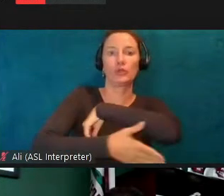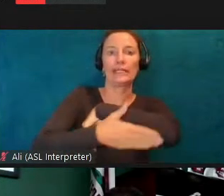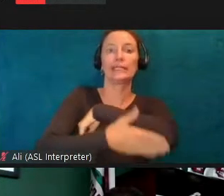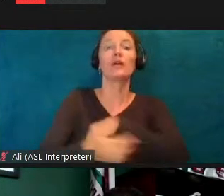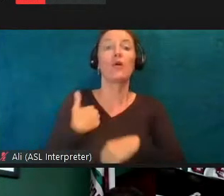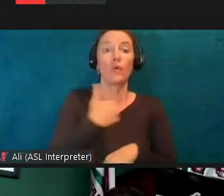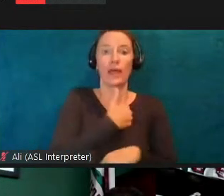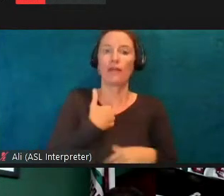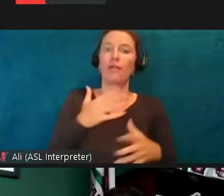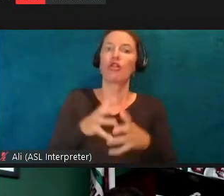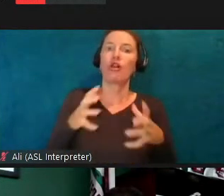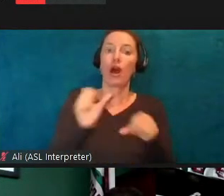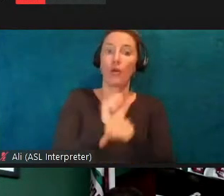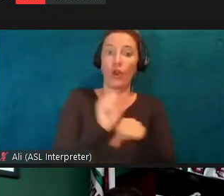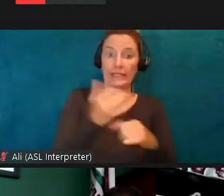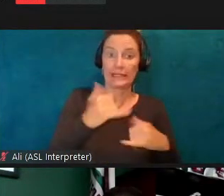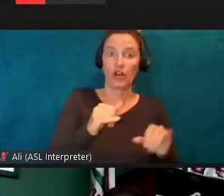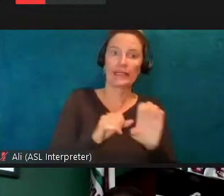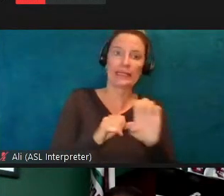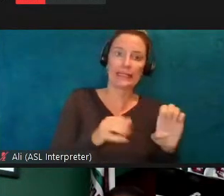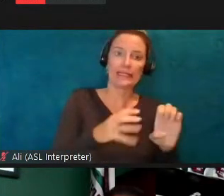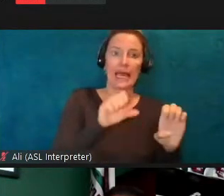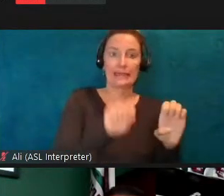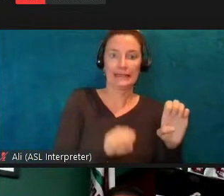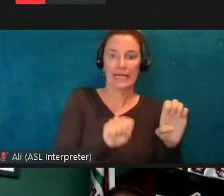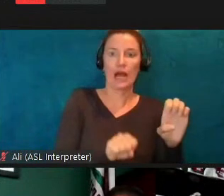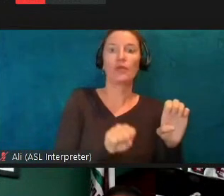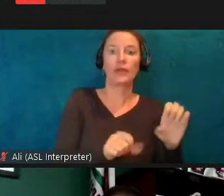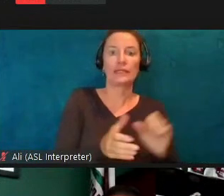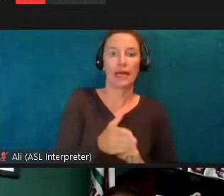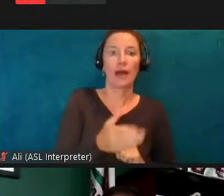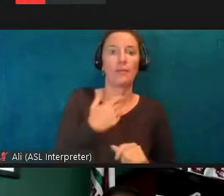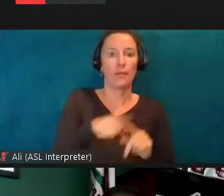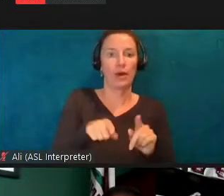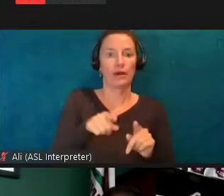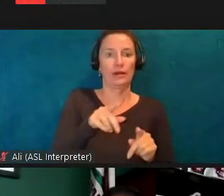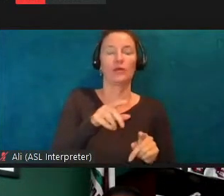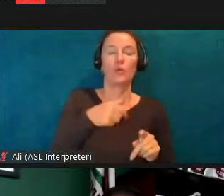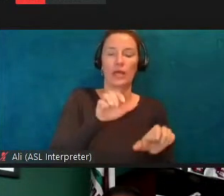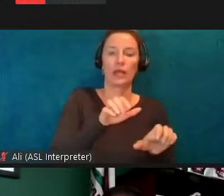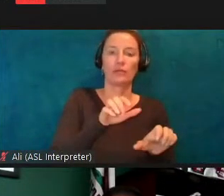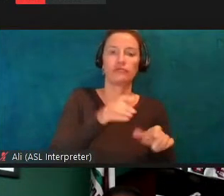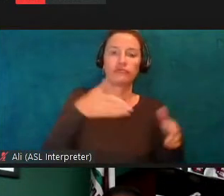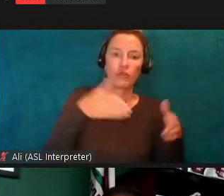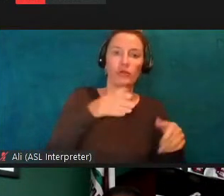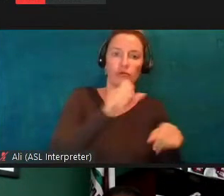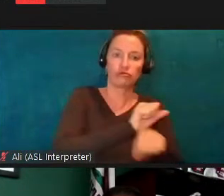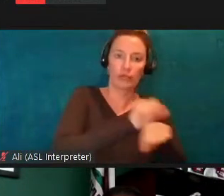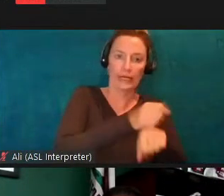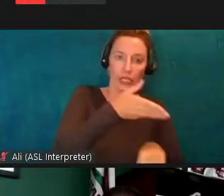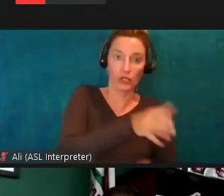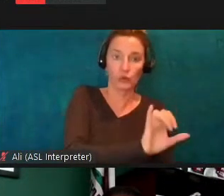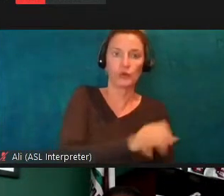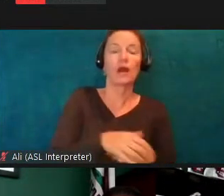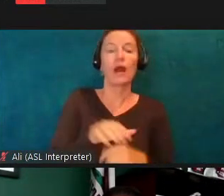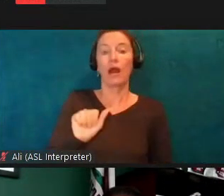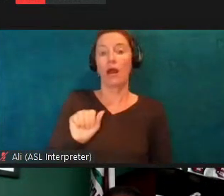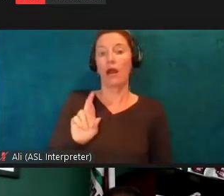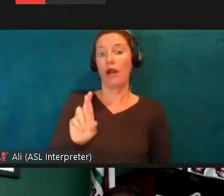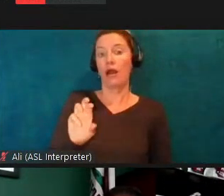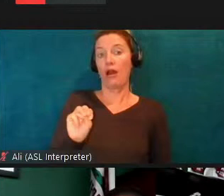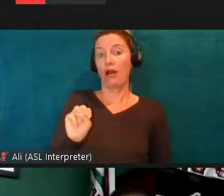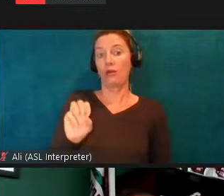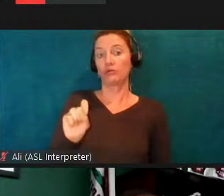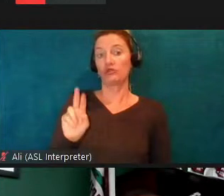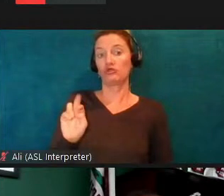side and south side, but that's what we've got going out on that neck of the woods. Armstrong Woods, I'm sure that